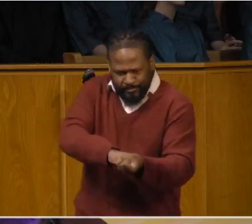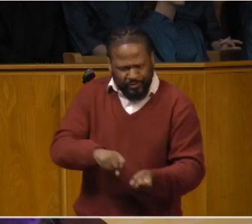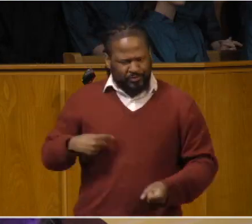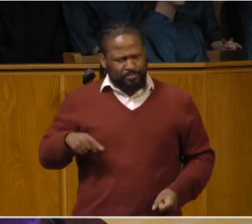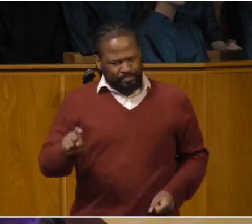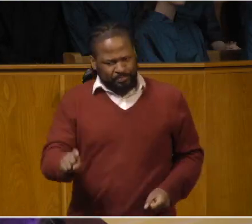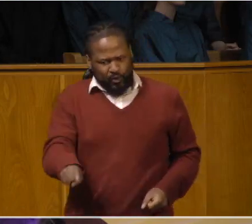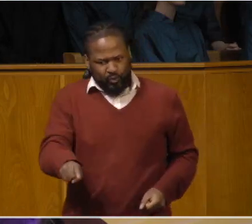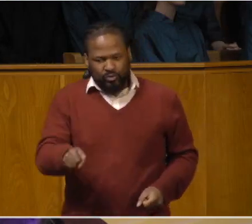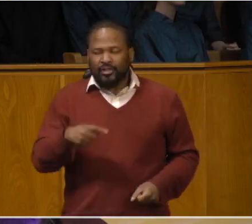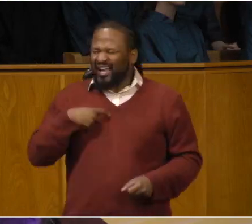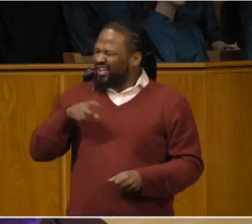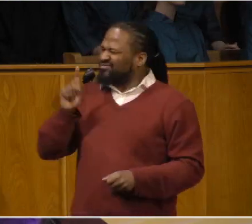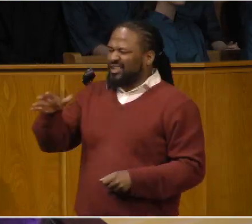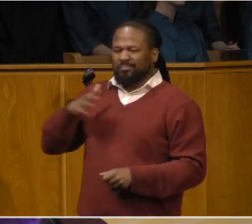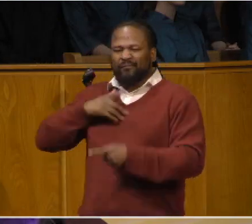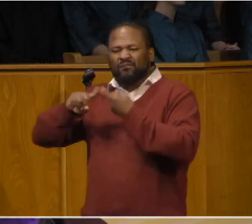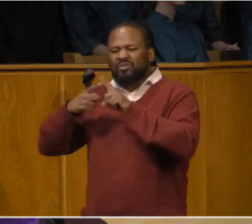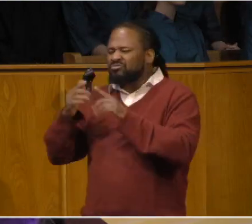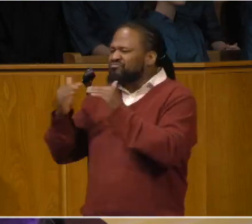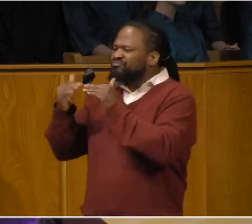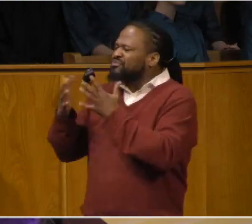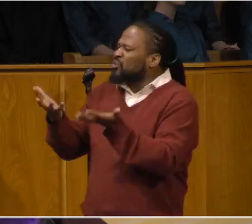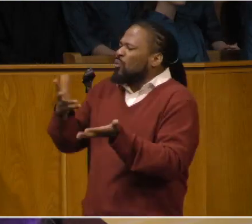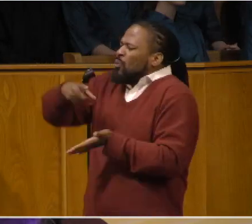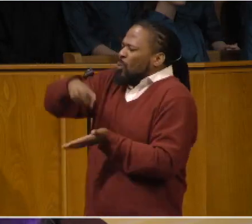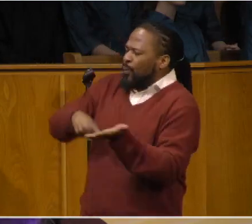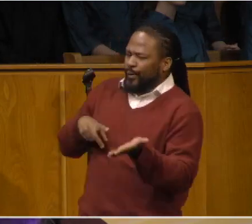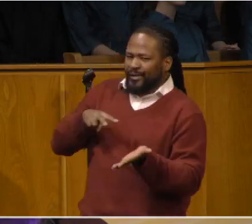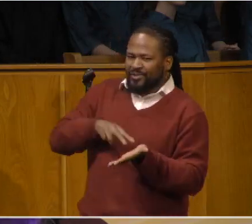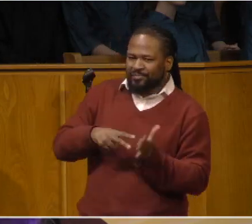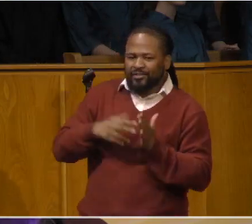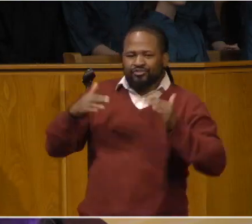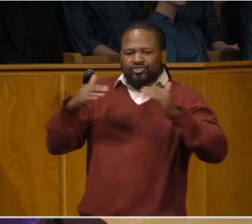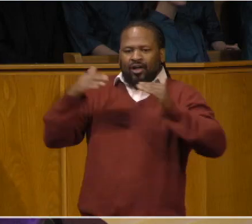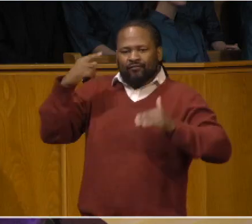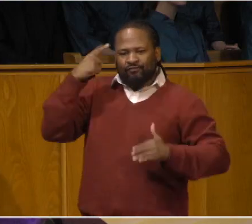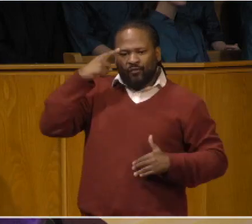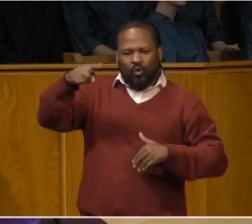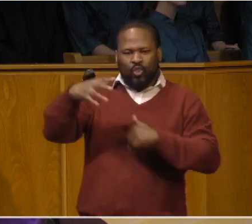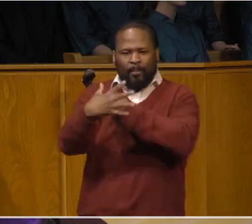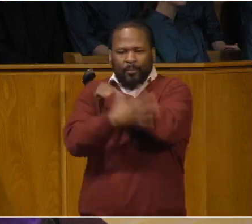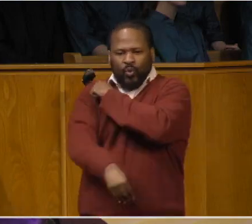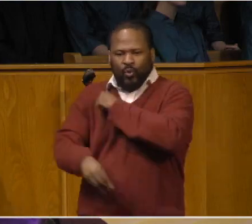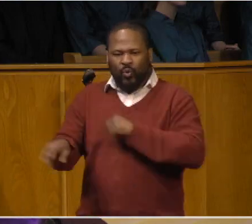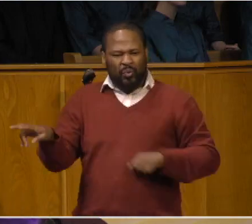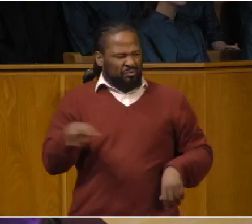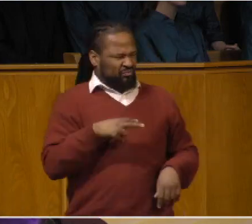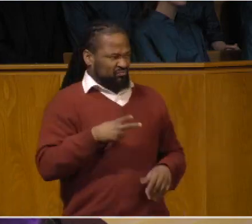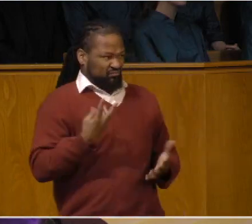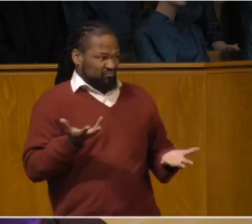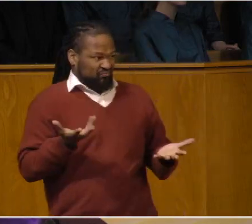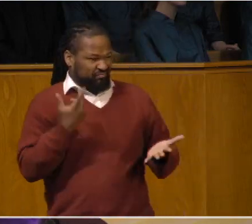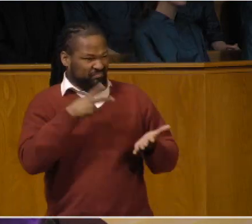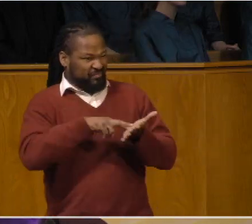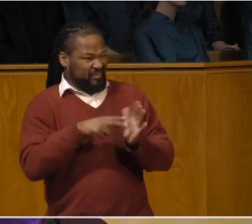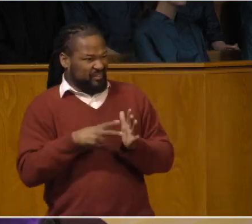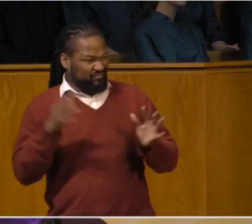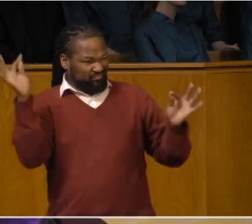and some of them said that they didn't know. Others said that there is no justice for the poor, only